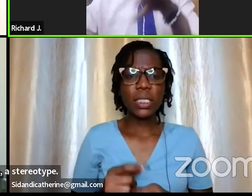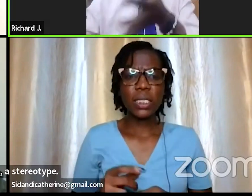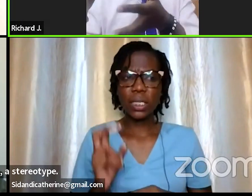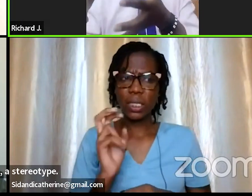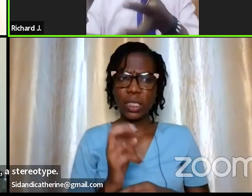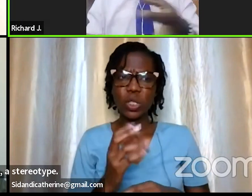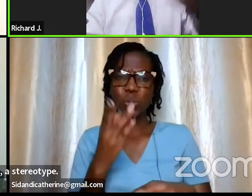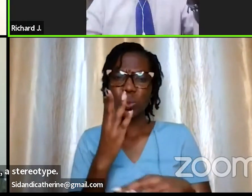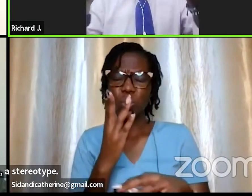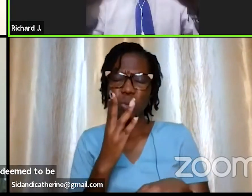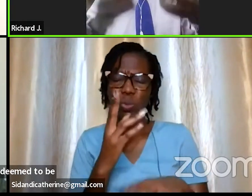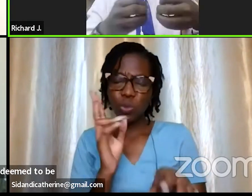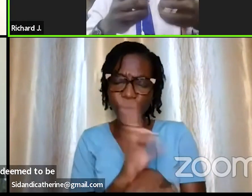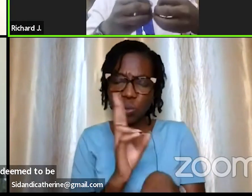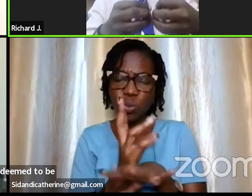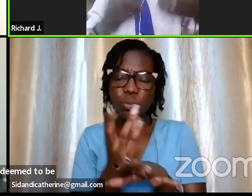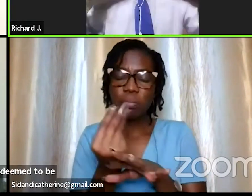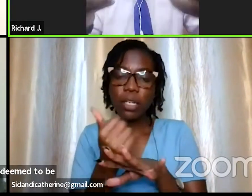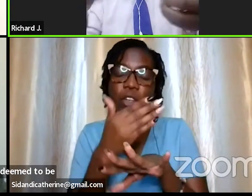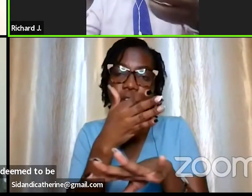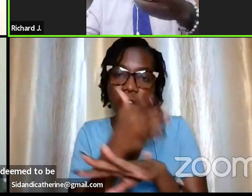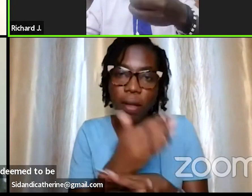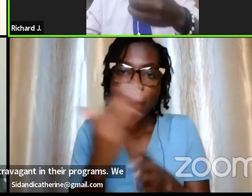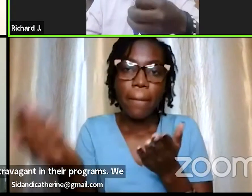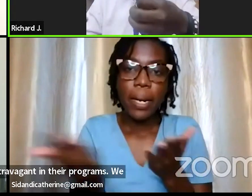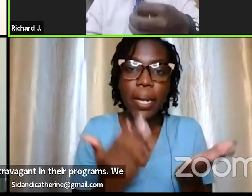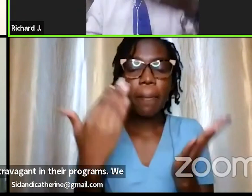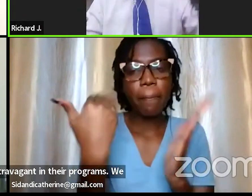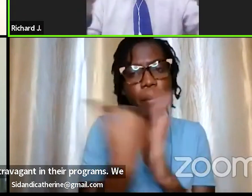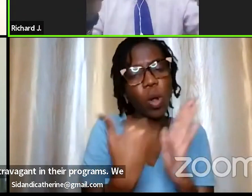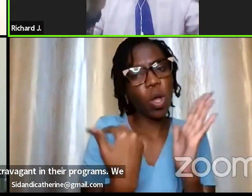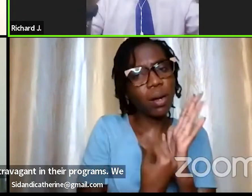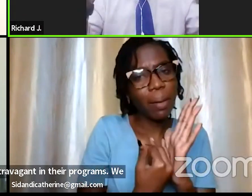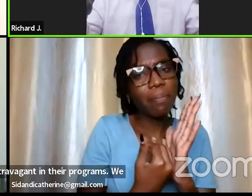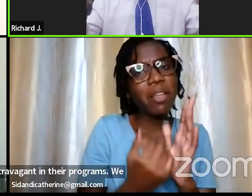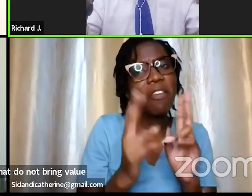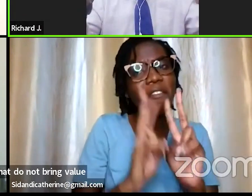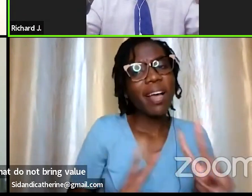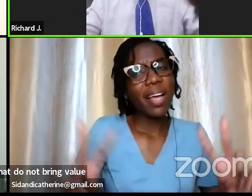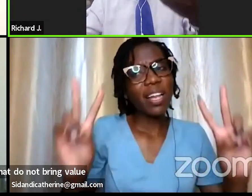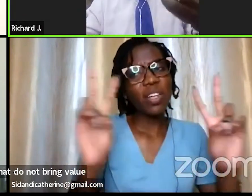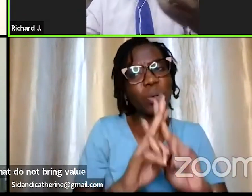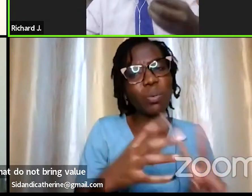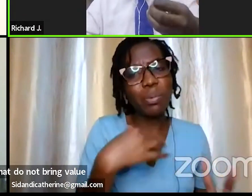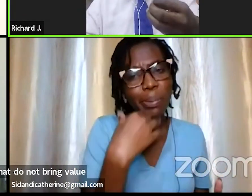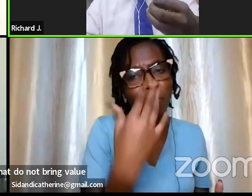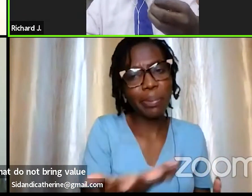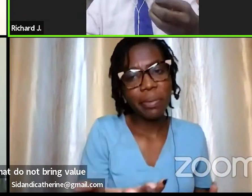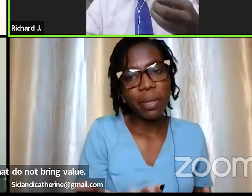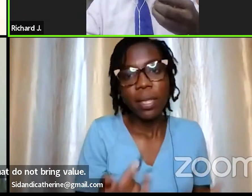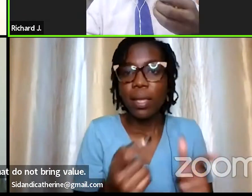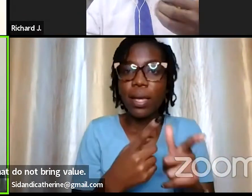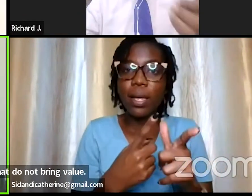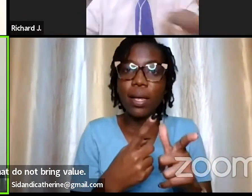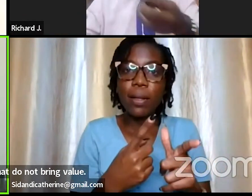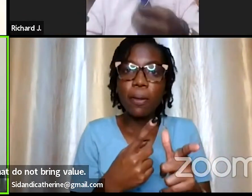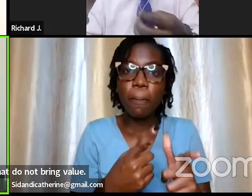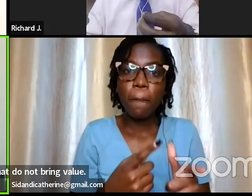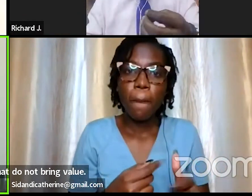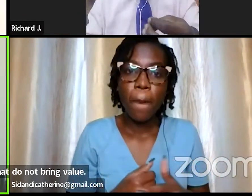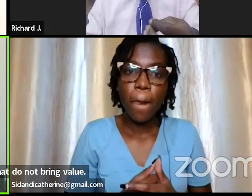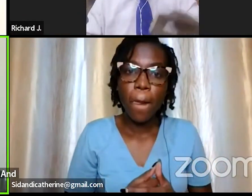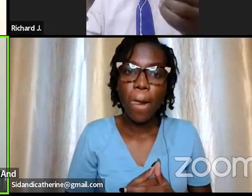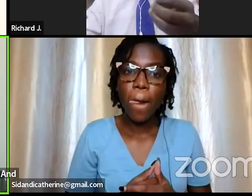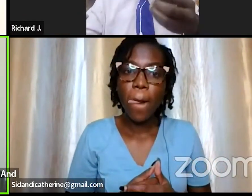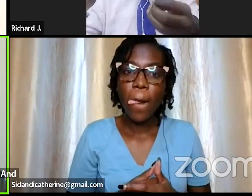extravagant in their programs. They bring programs that do not bring value. Return on investment. It is a